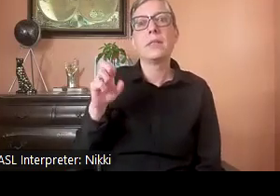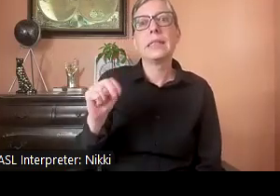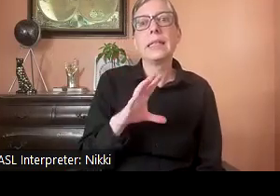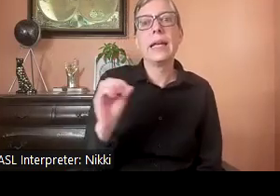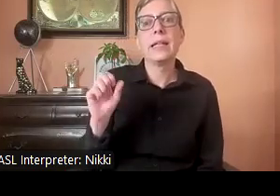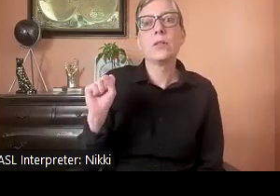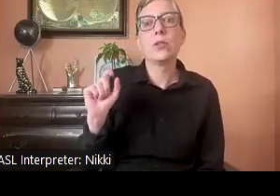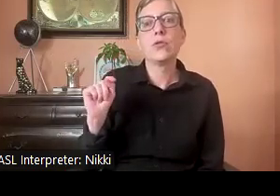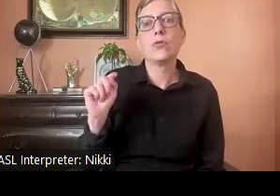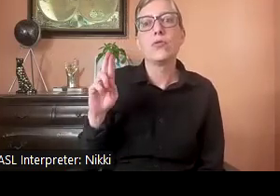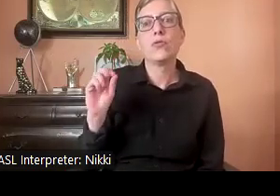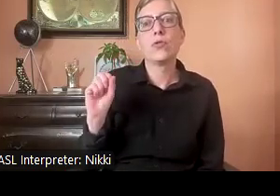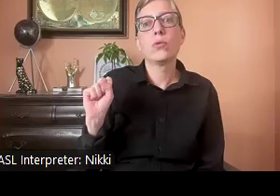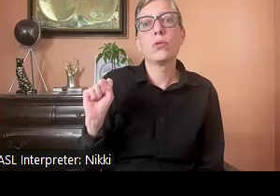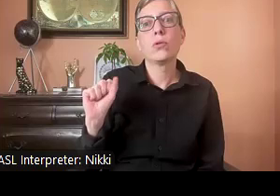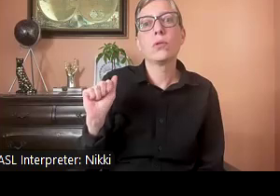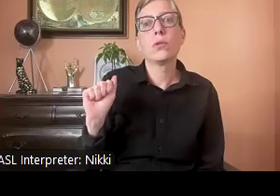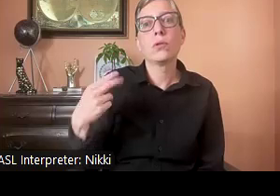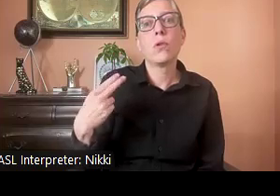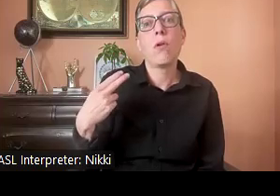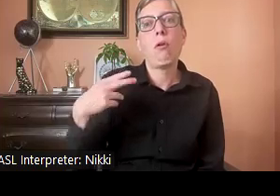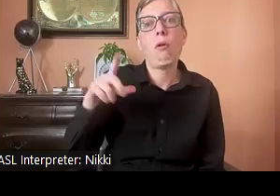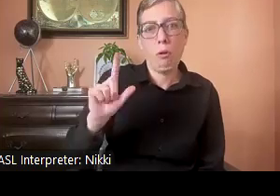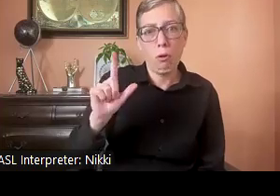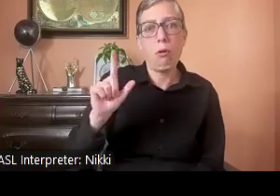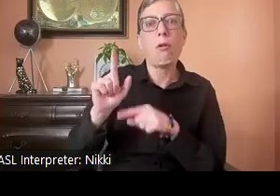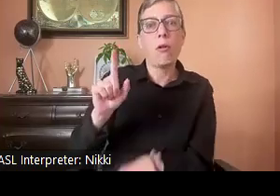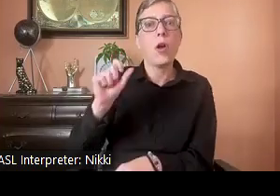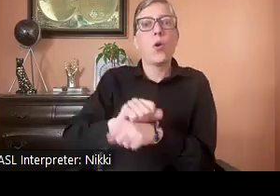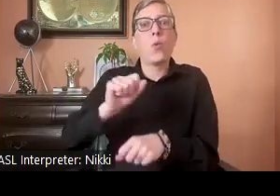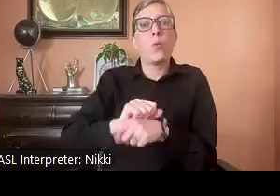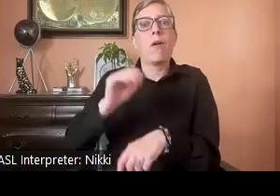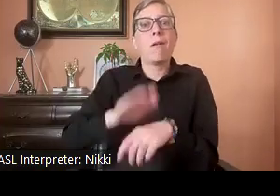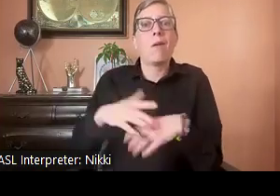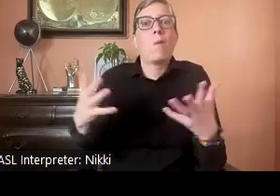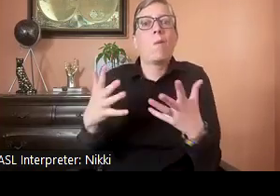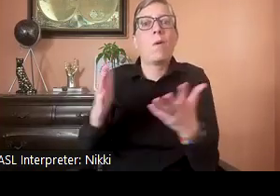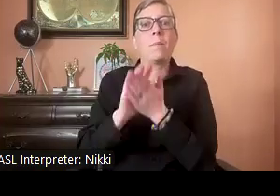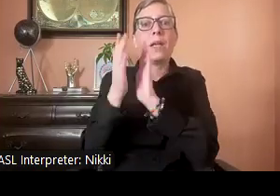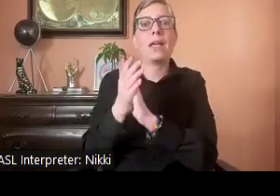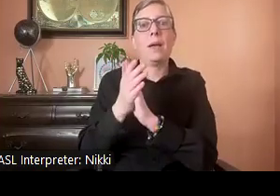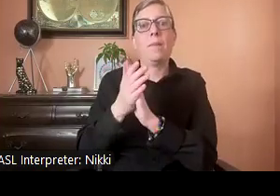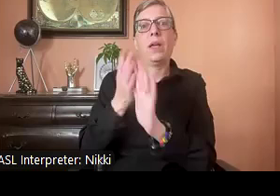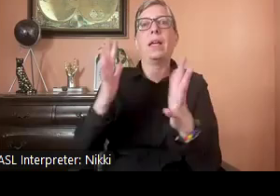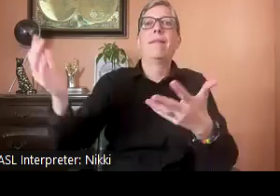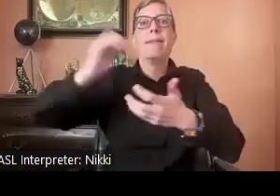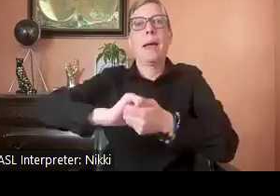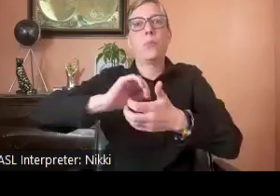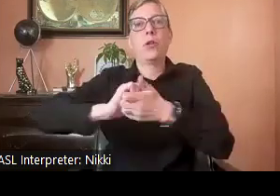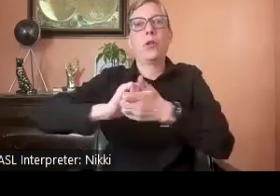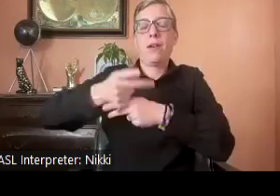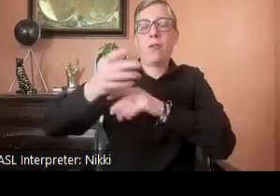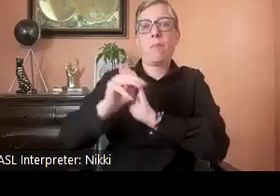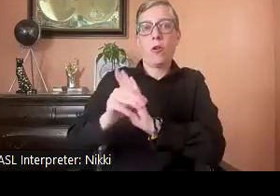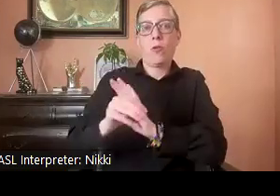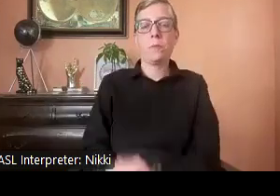the collaborative care model, right? So this is the 1980s. So the fragmentation fighters, as I like to call